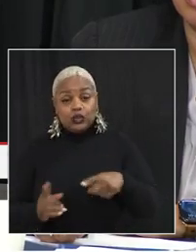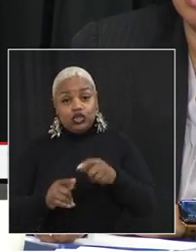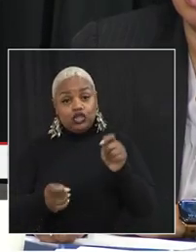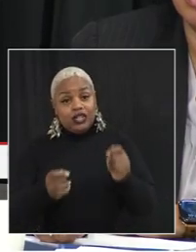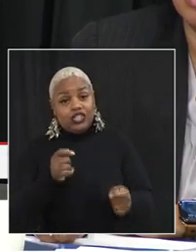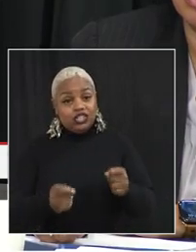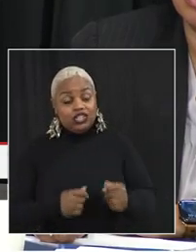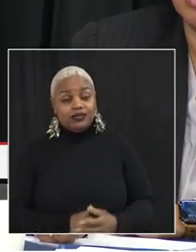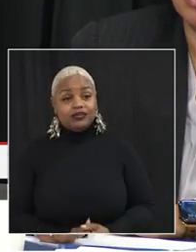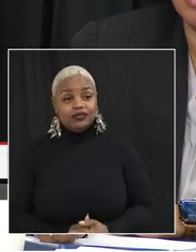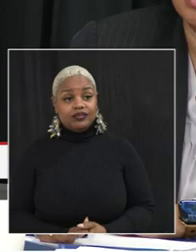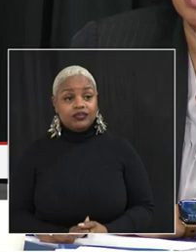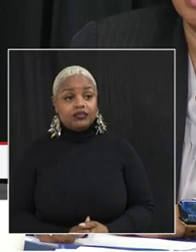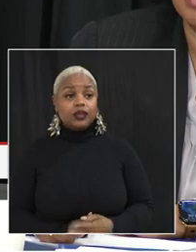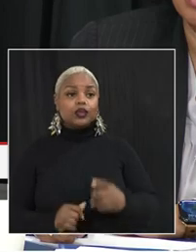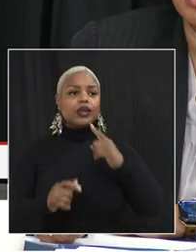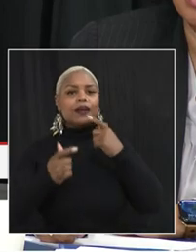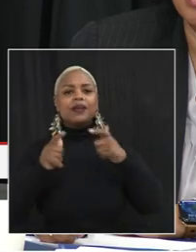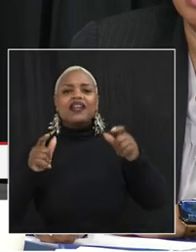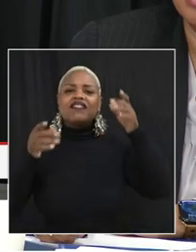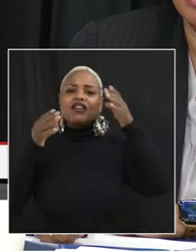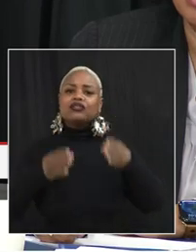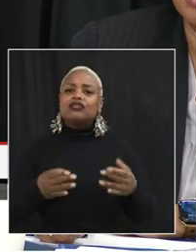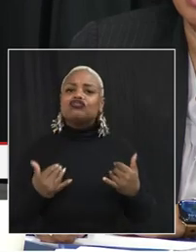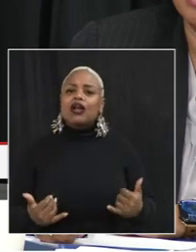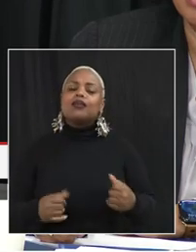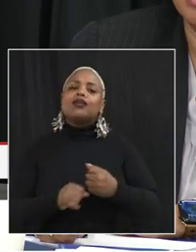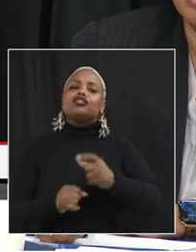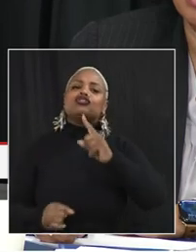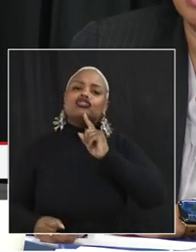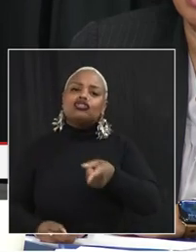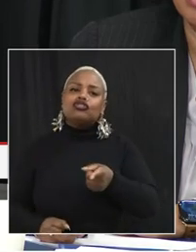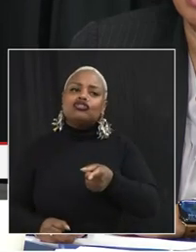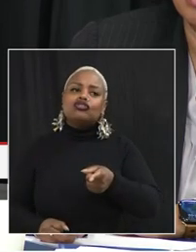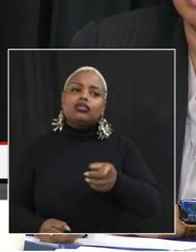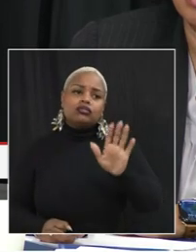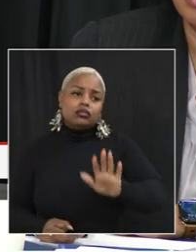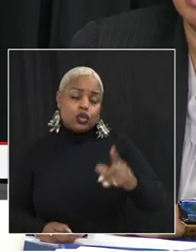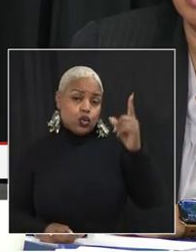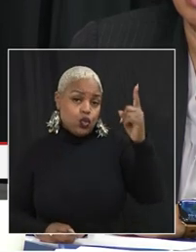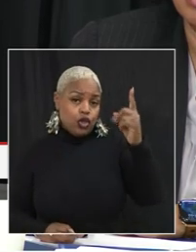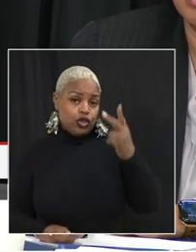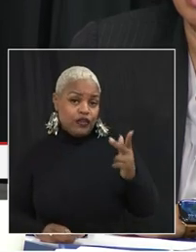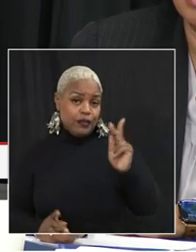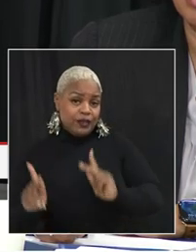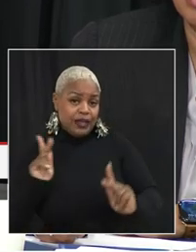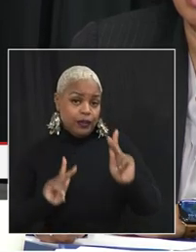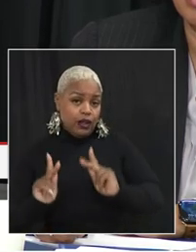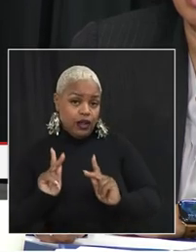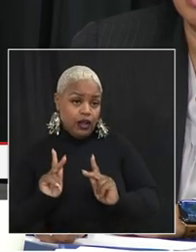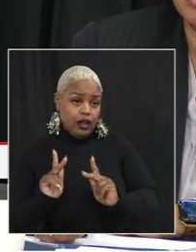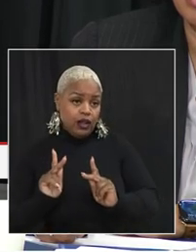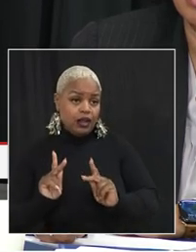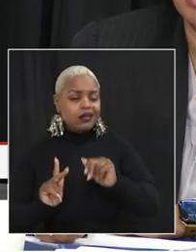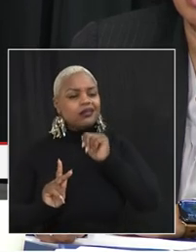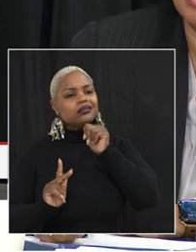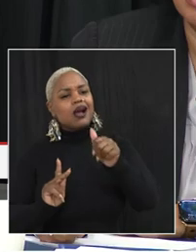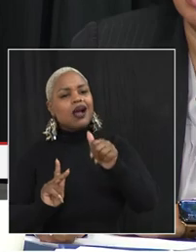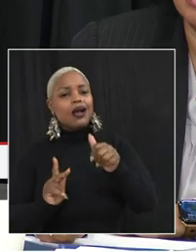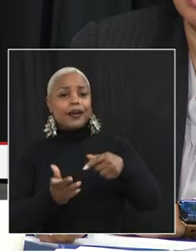have right now is making sure that about 1/3 of people in some properties aren't paying their